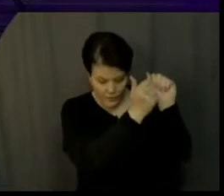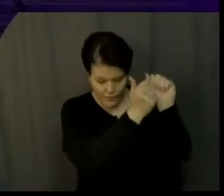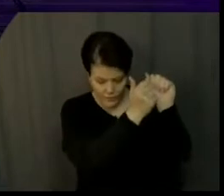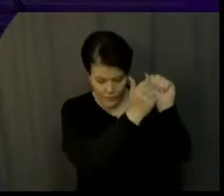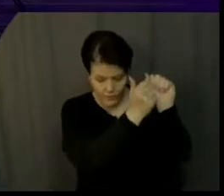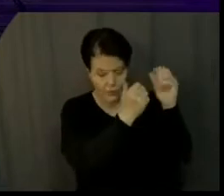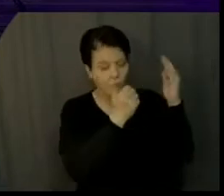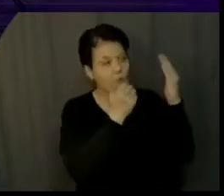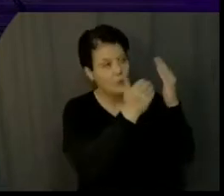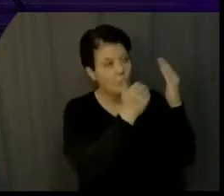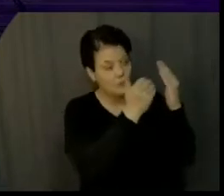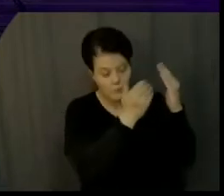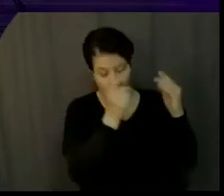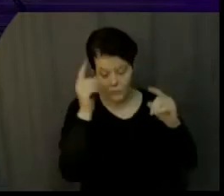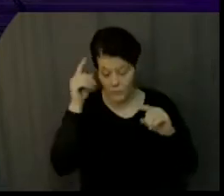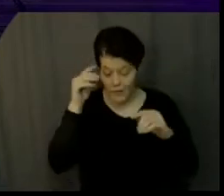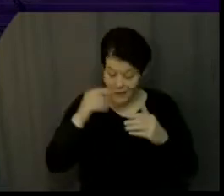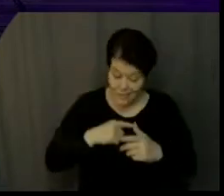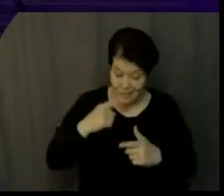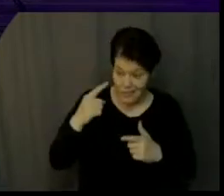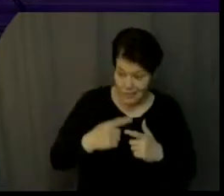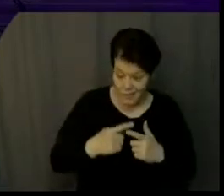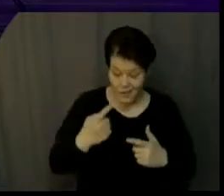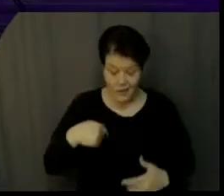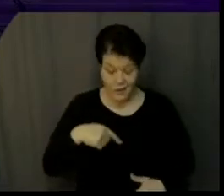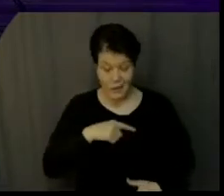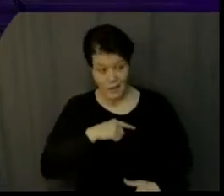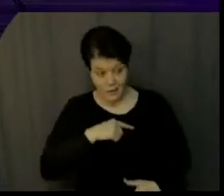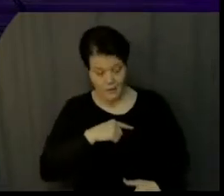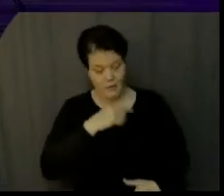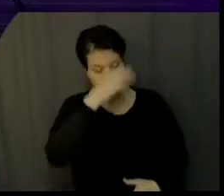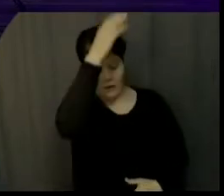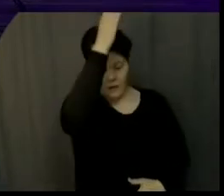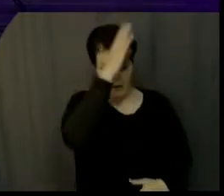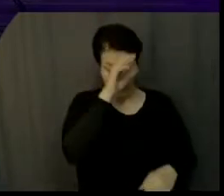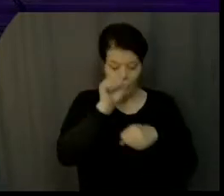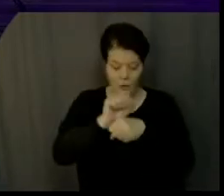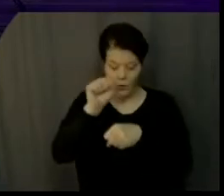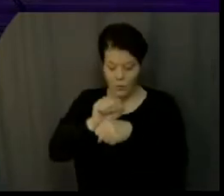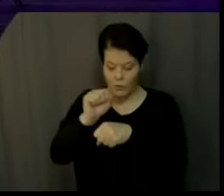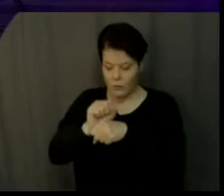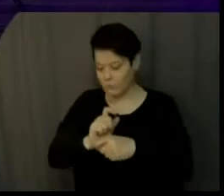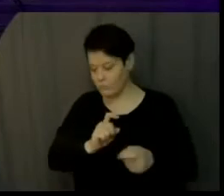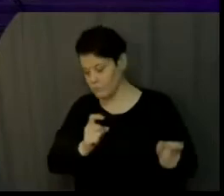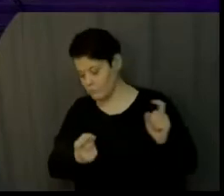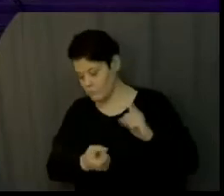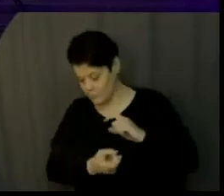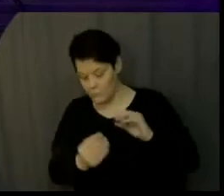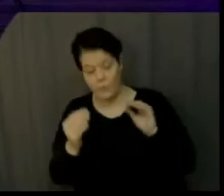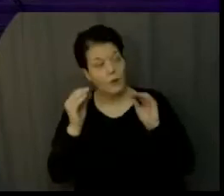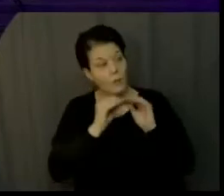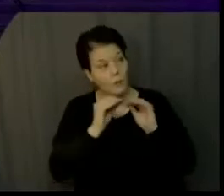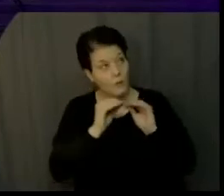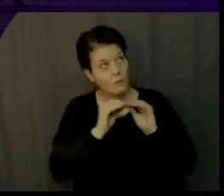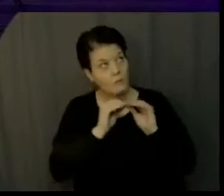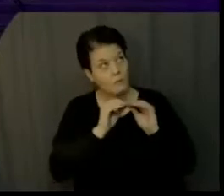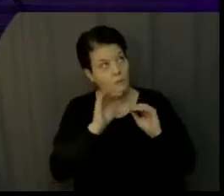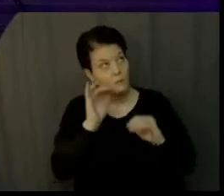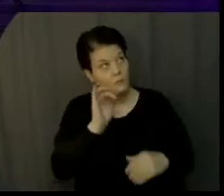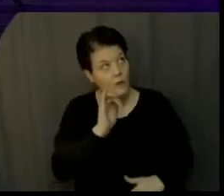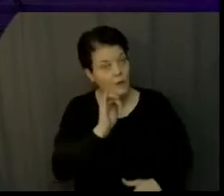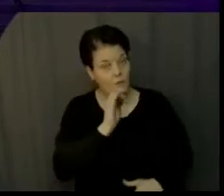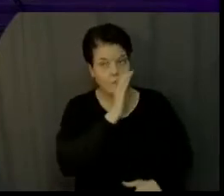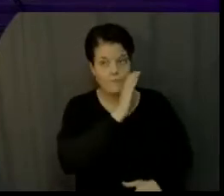like Christ. All of this by faith and by faithful observance. So we talk